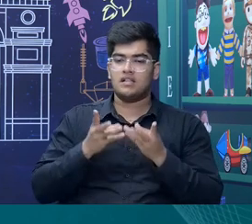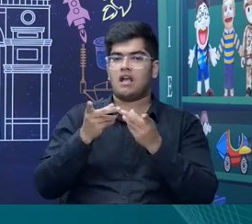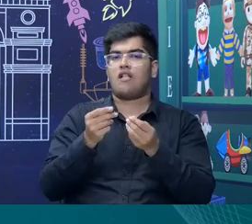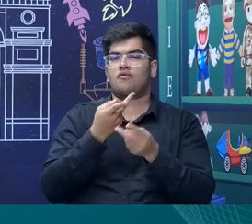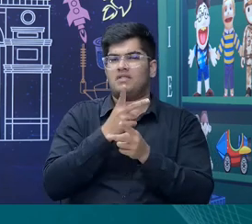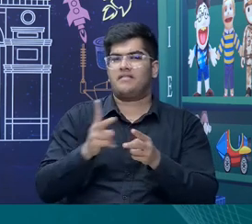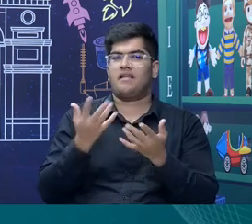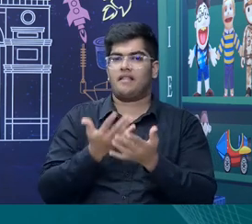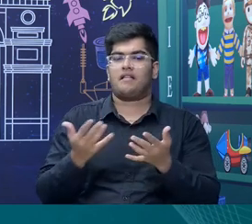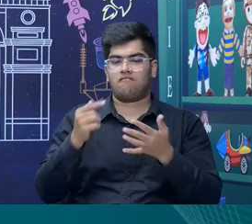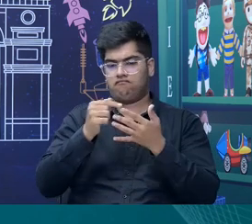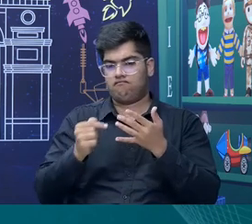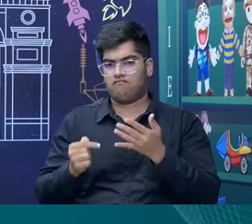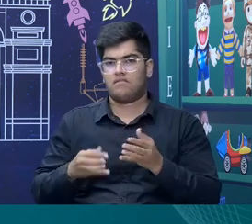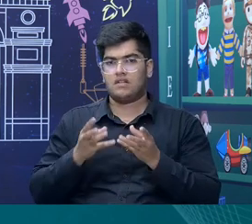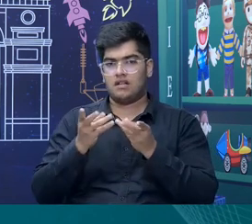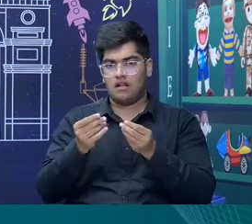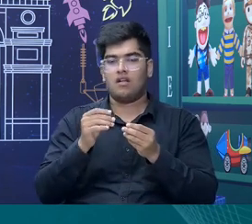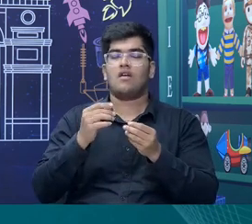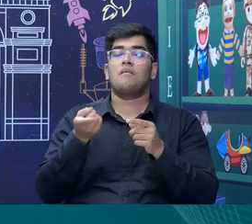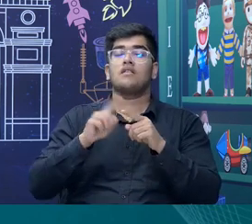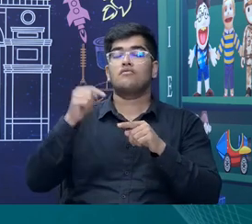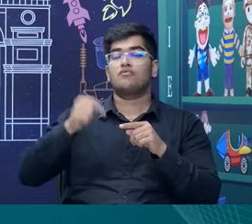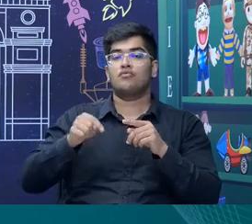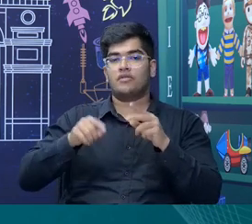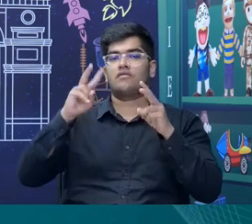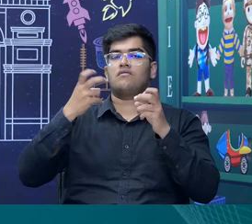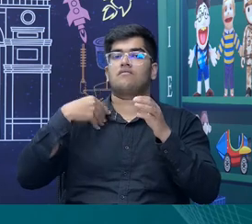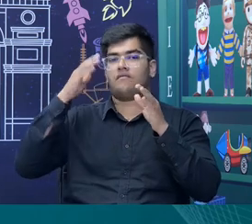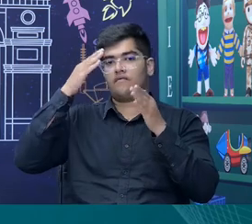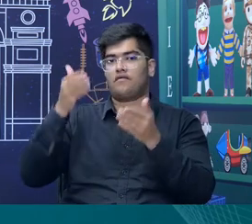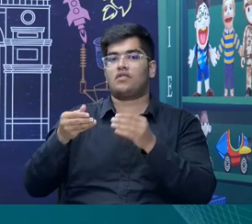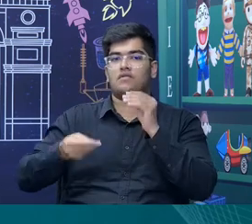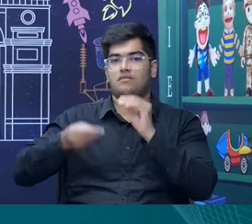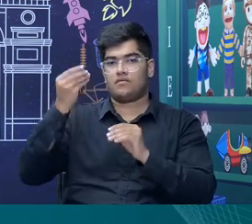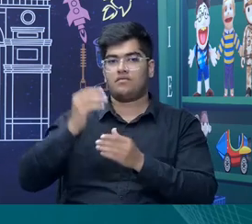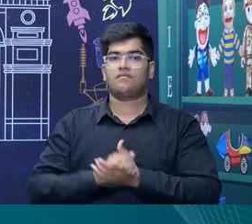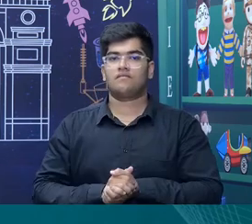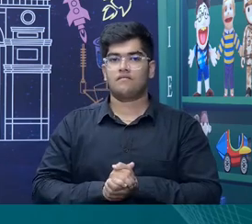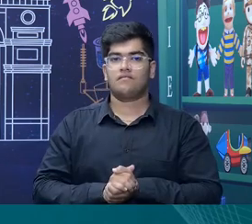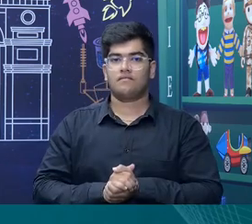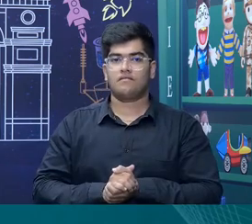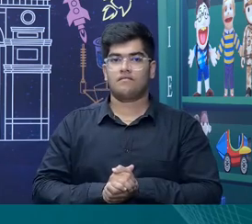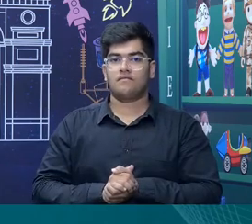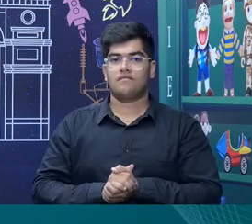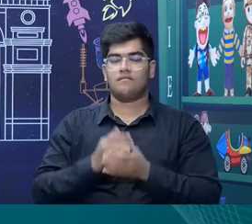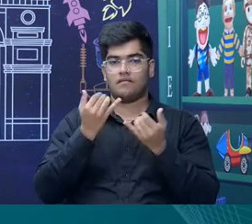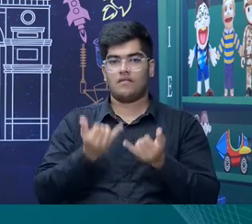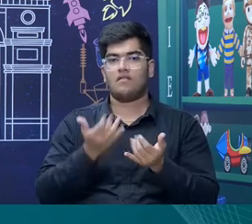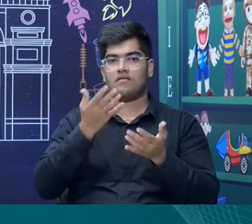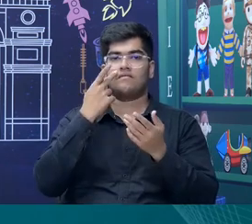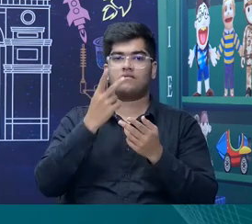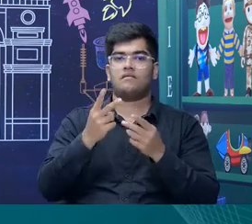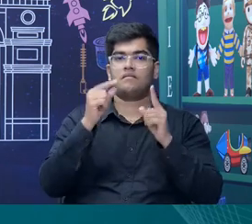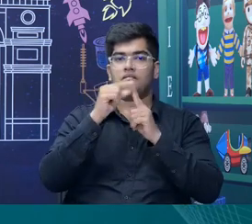things and today we will just emphasize on these things so now just see you can see the